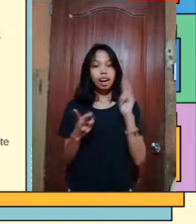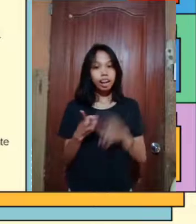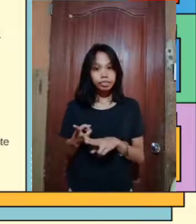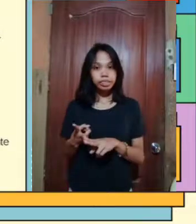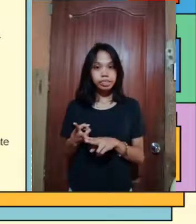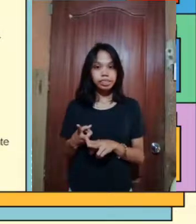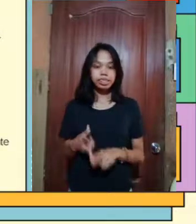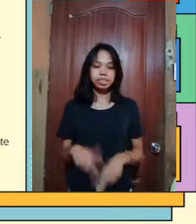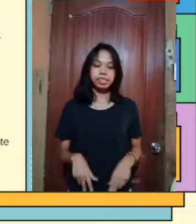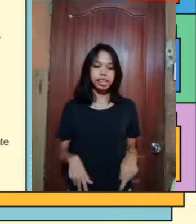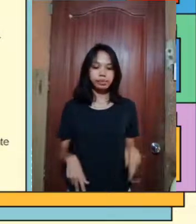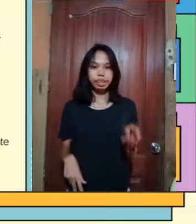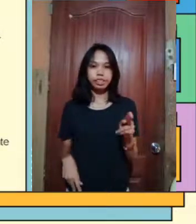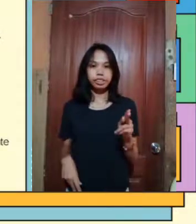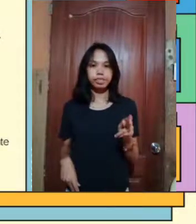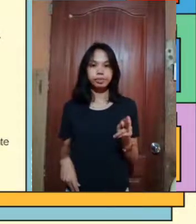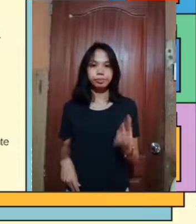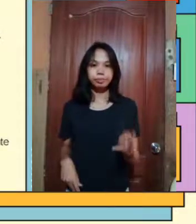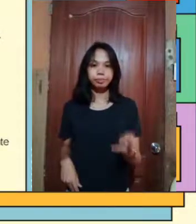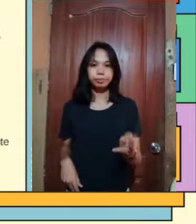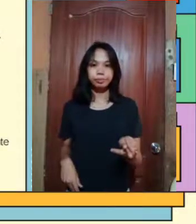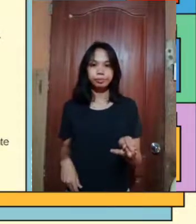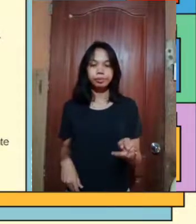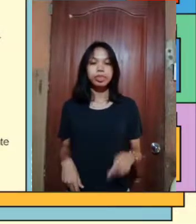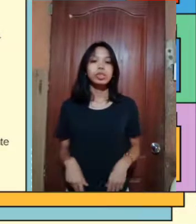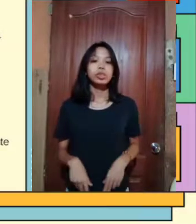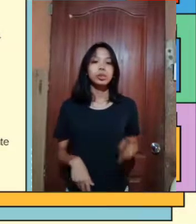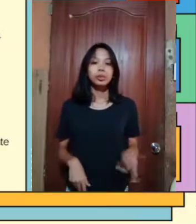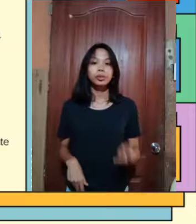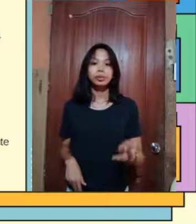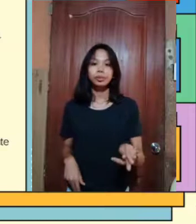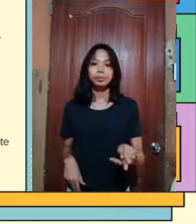And in hurry, this is a sign of hurry.